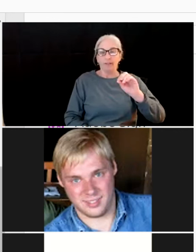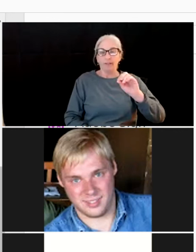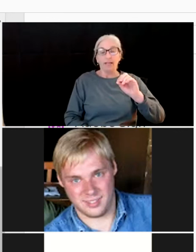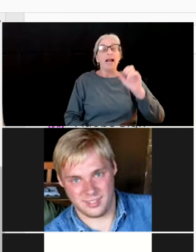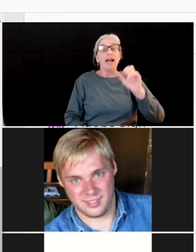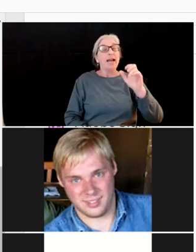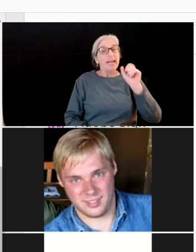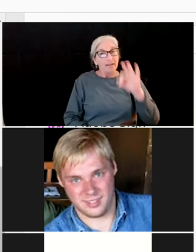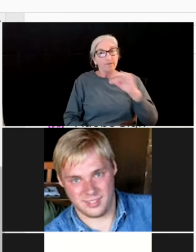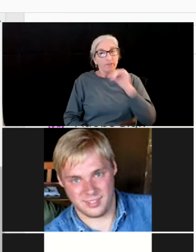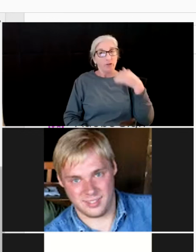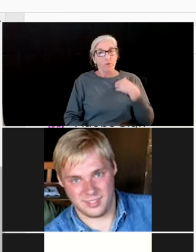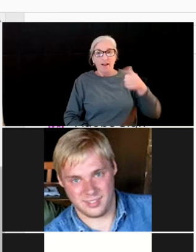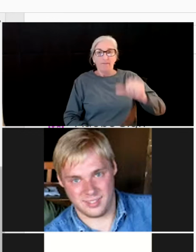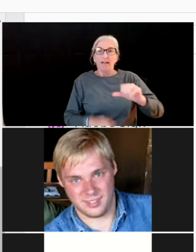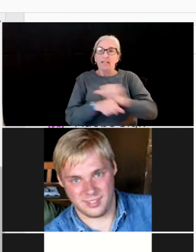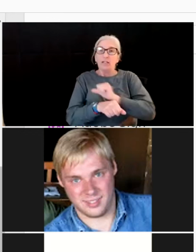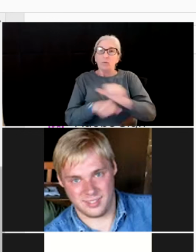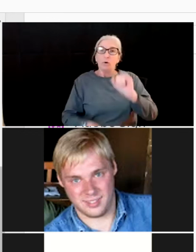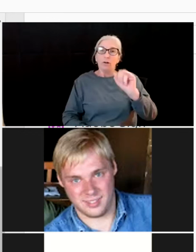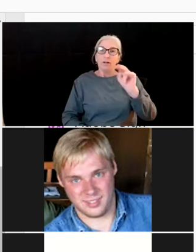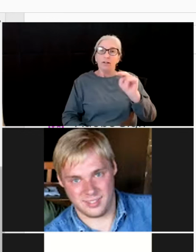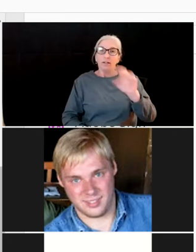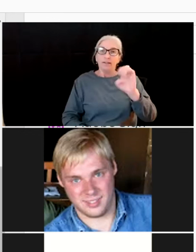don't want to go too much into those.